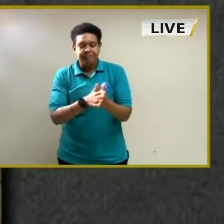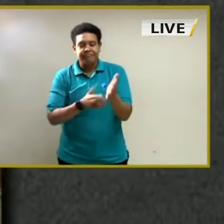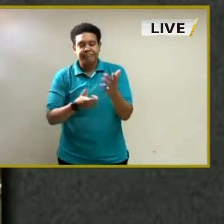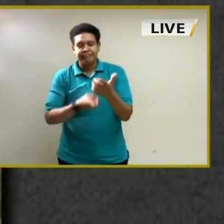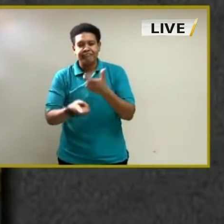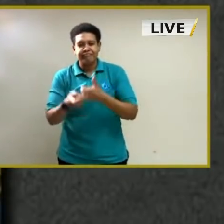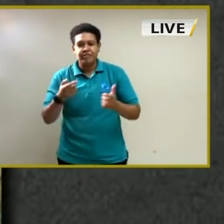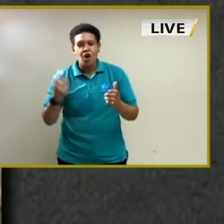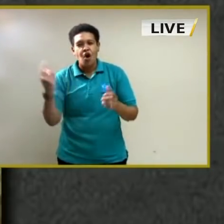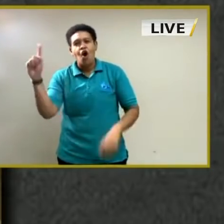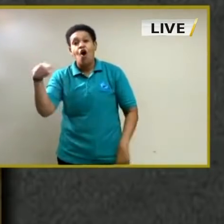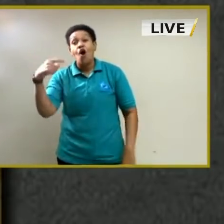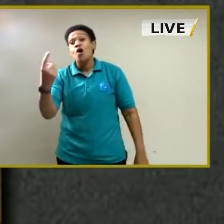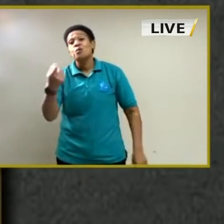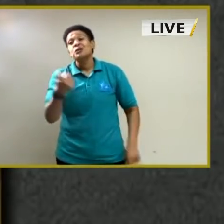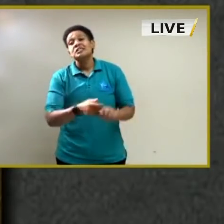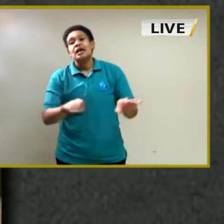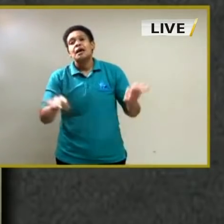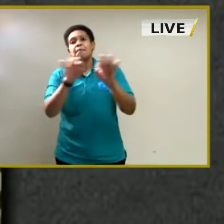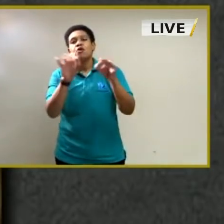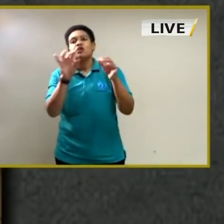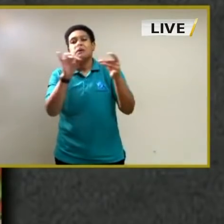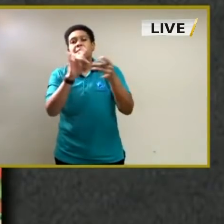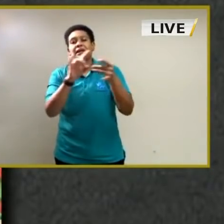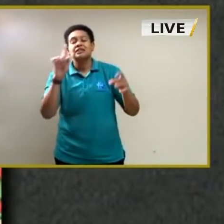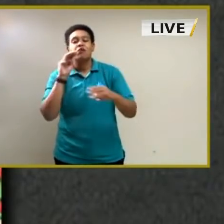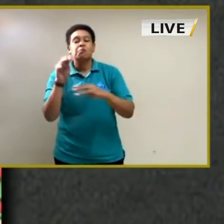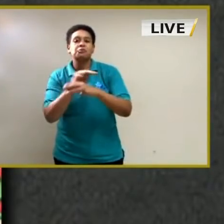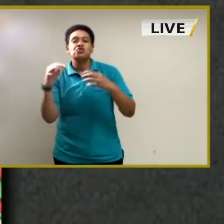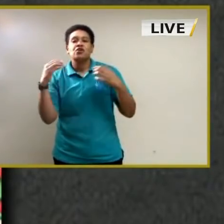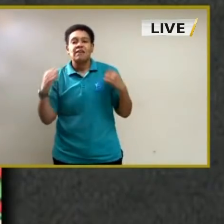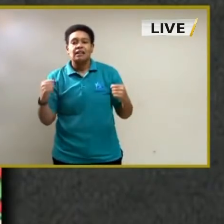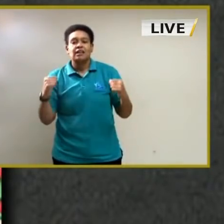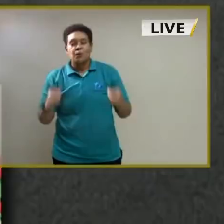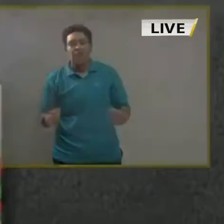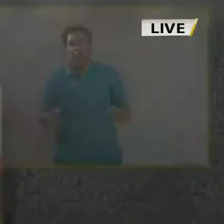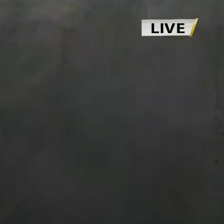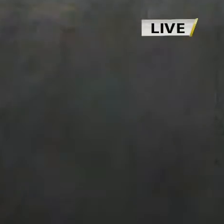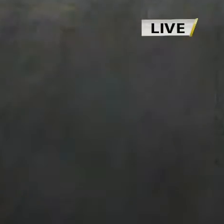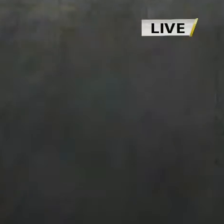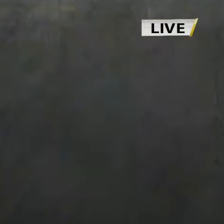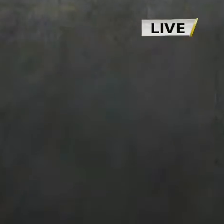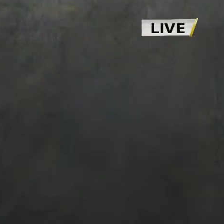always. This was an important message from the Ministry of Health and Wellness.